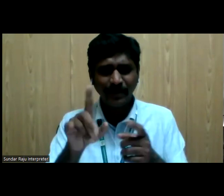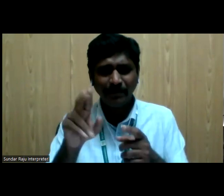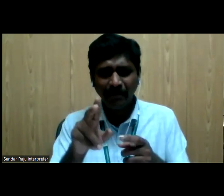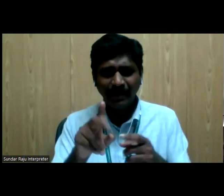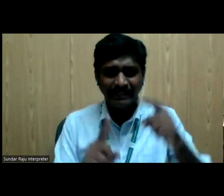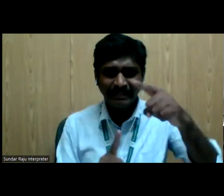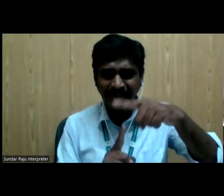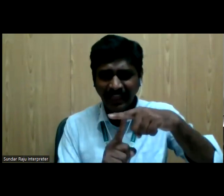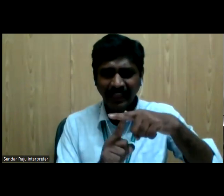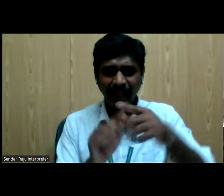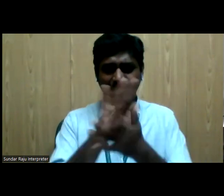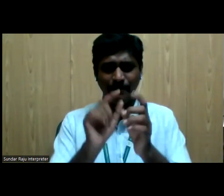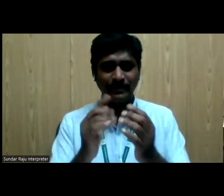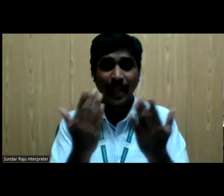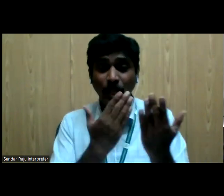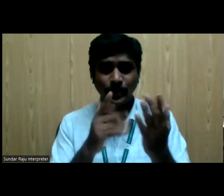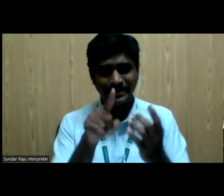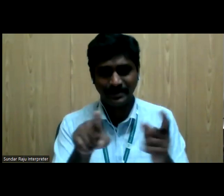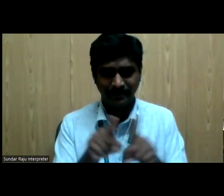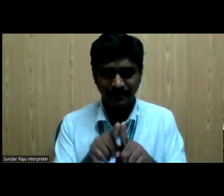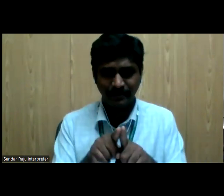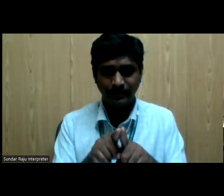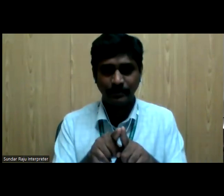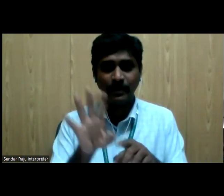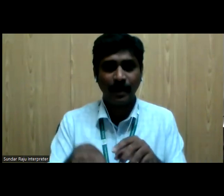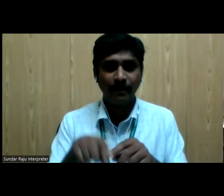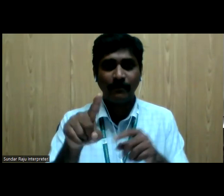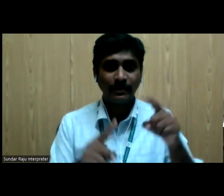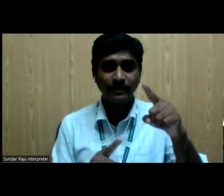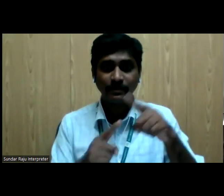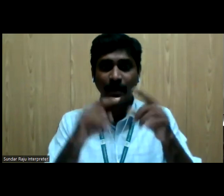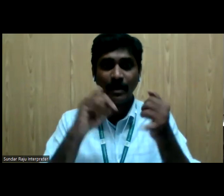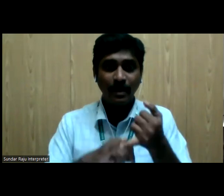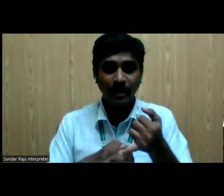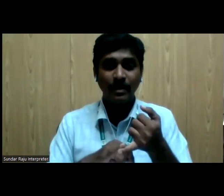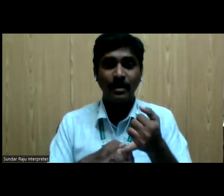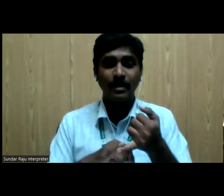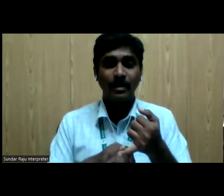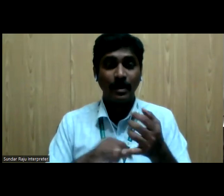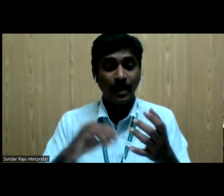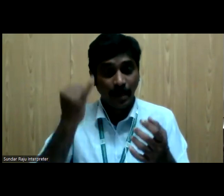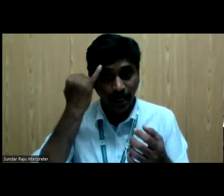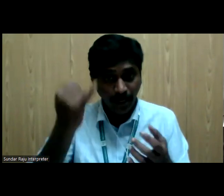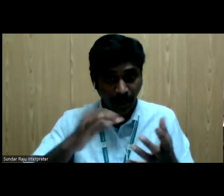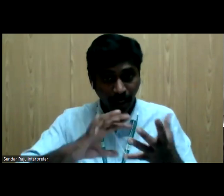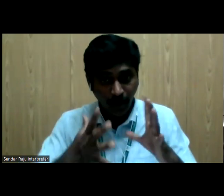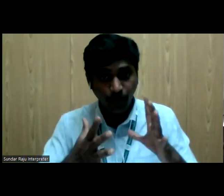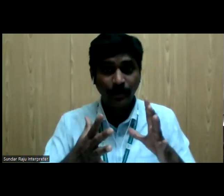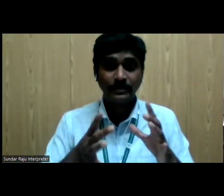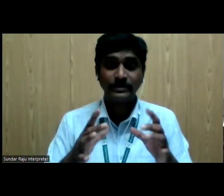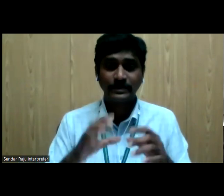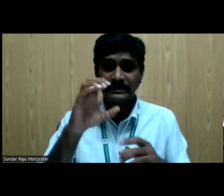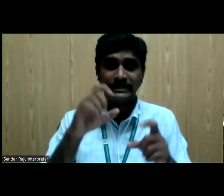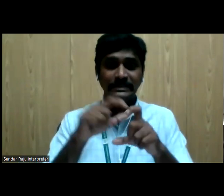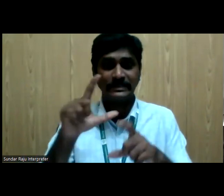the TSIC, the Telangana State Innovation Cell. And under the auspices of